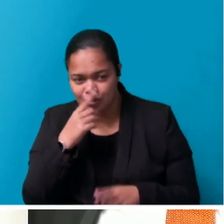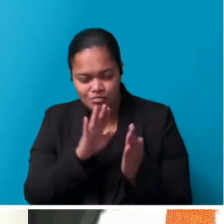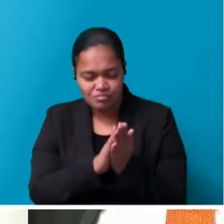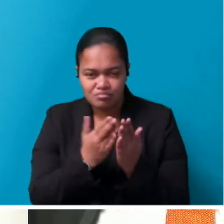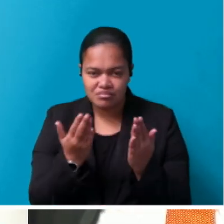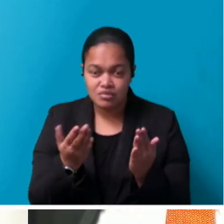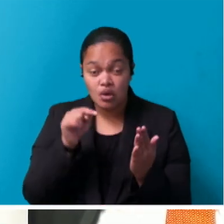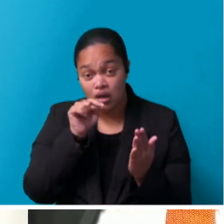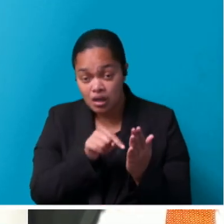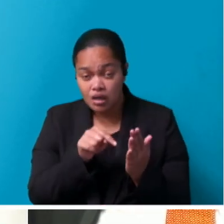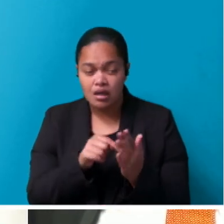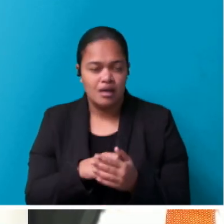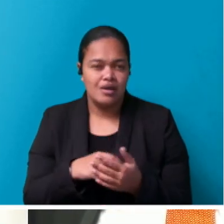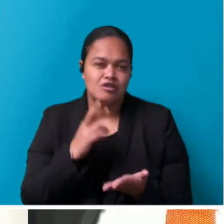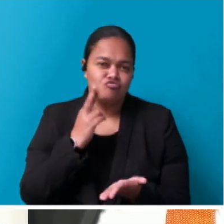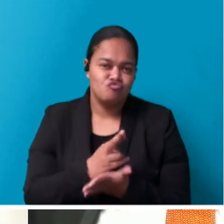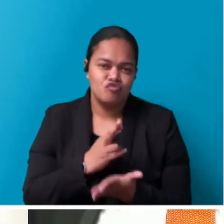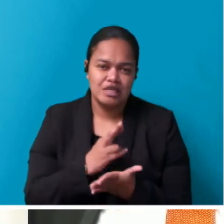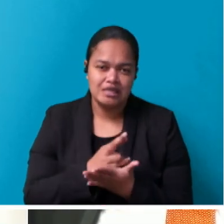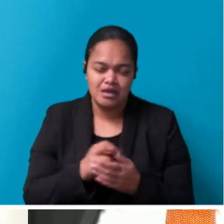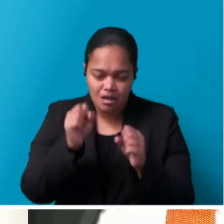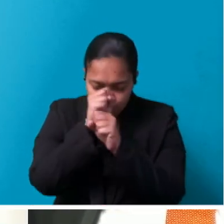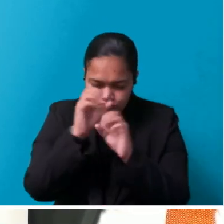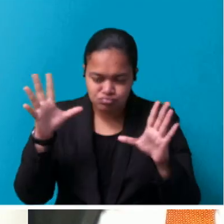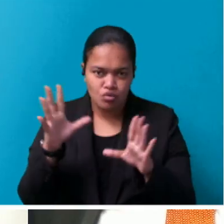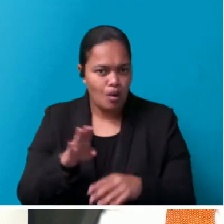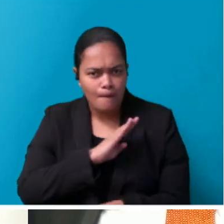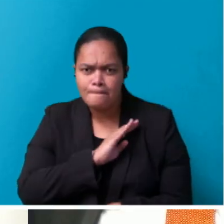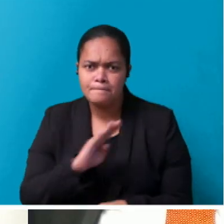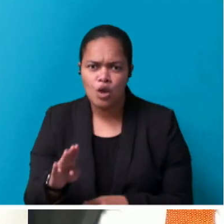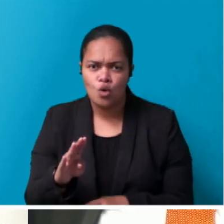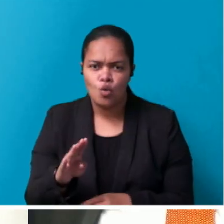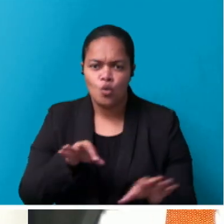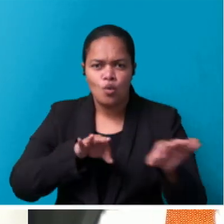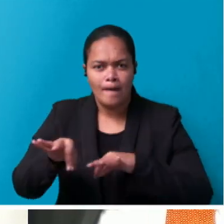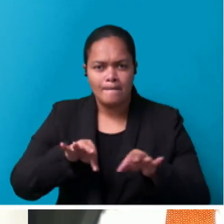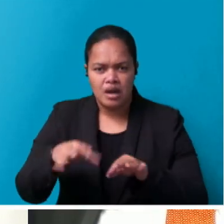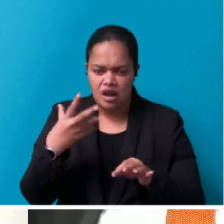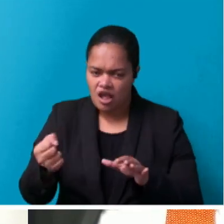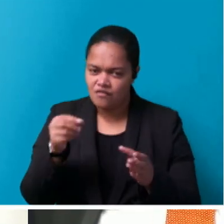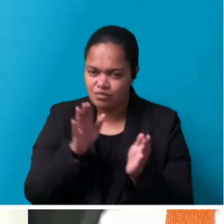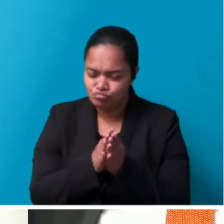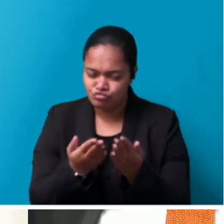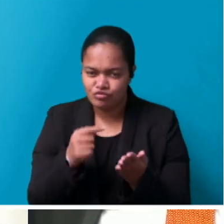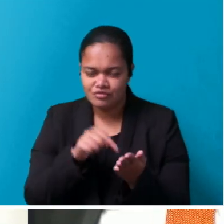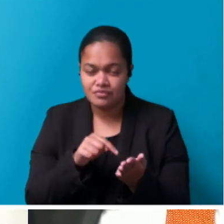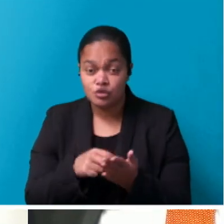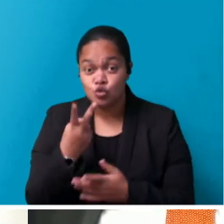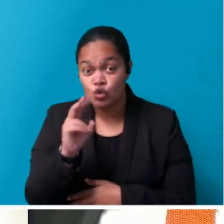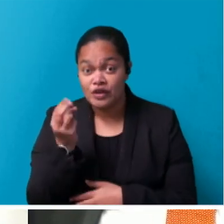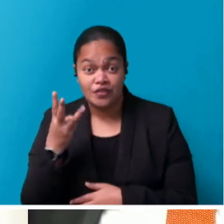is actually a very ambitious and bold vision and plan, Honorable Speaker. By